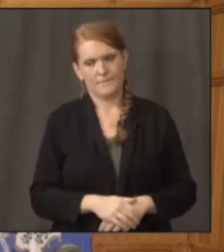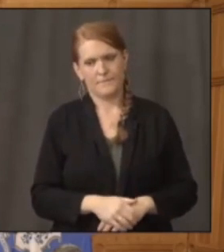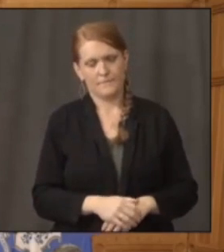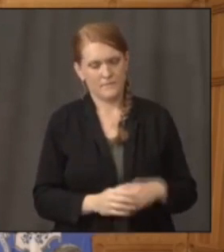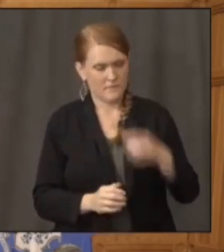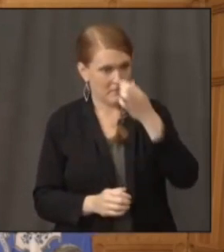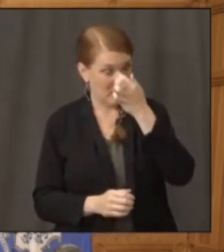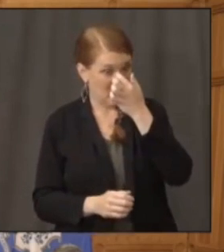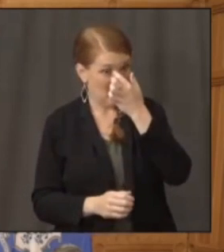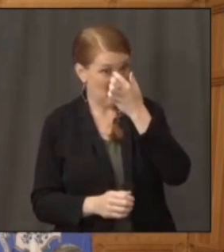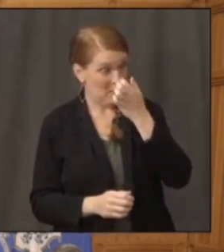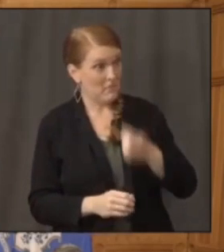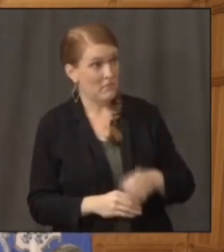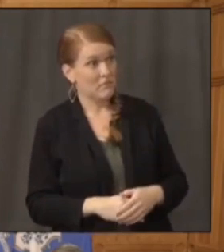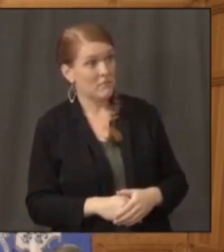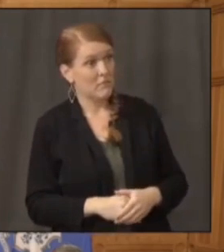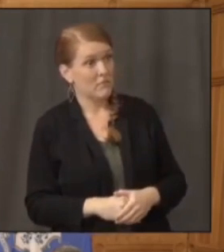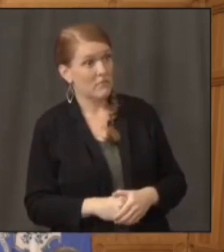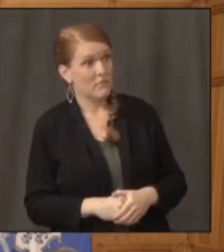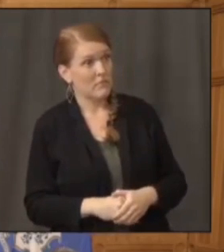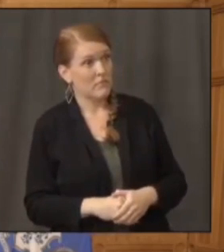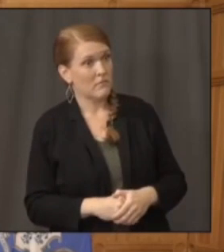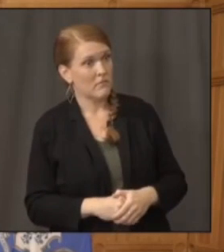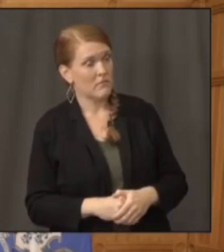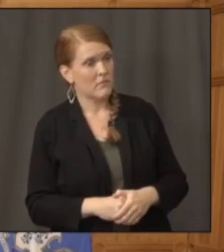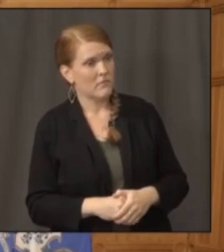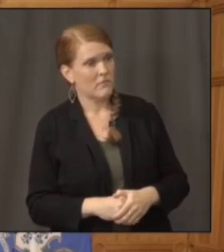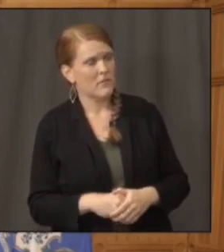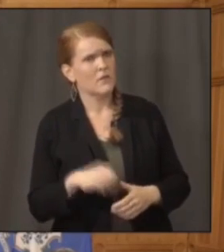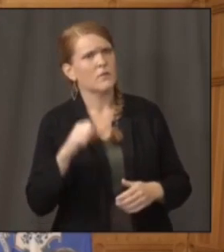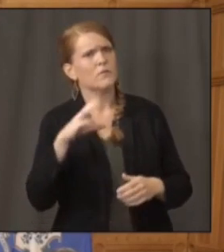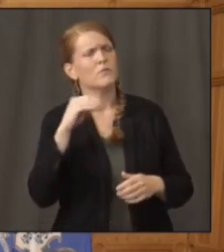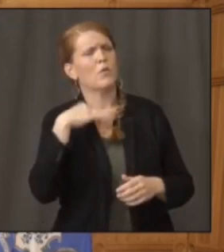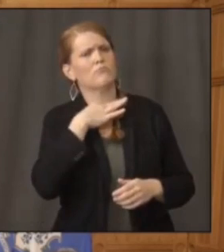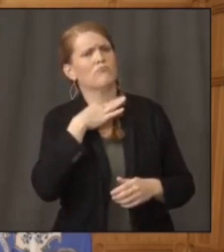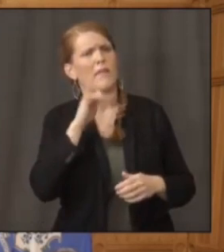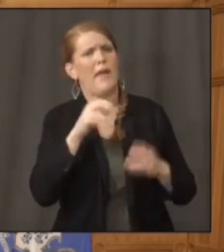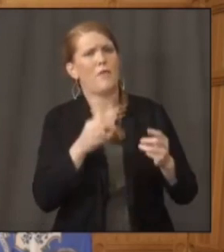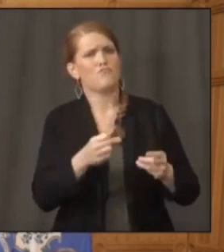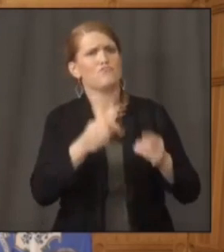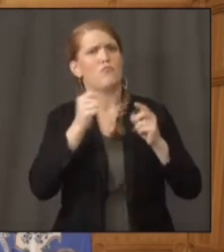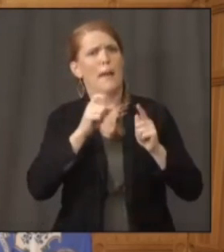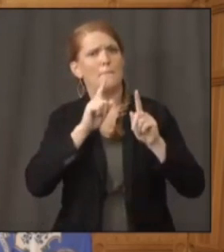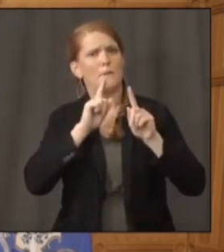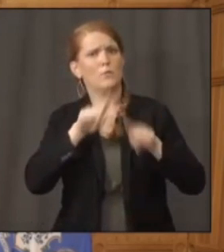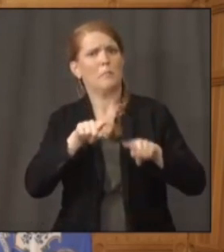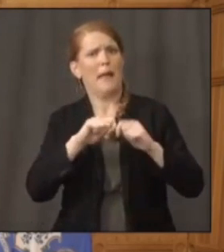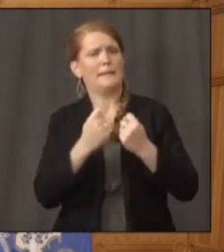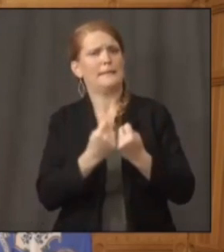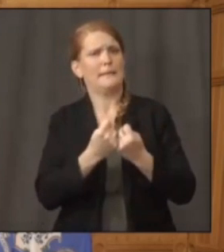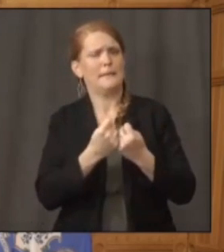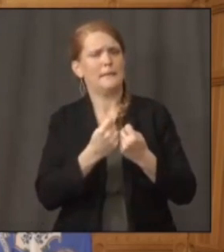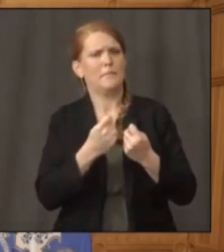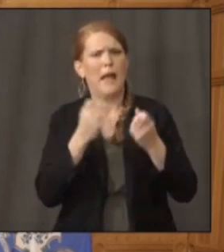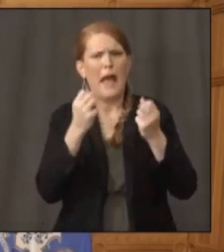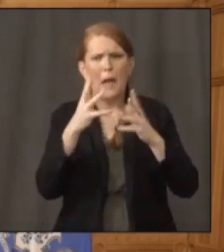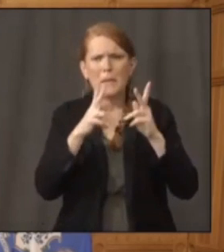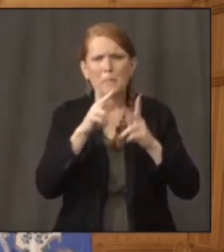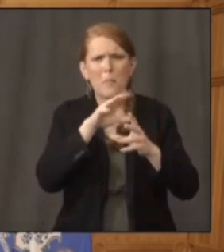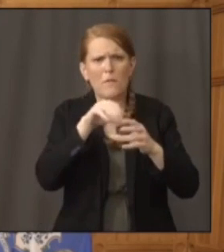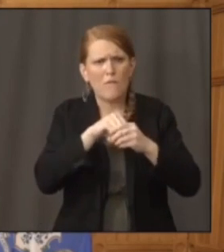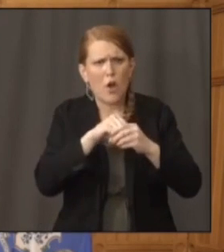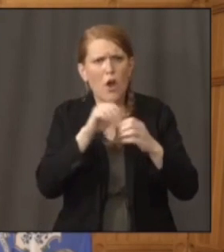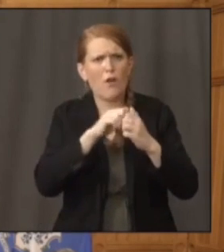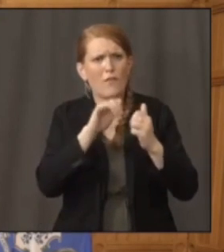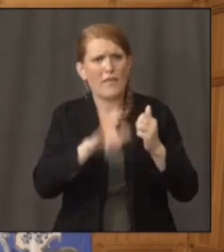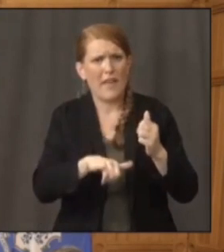Josh, provide me details of the rapid response team. Is that how many people were involved, and is this something the